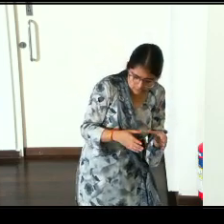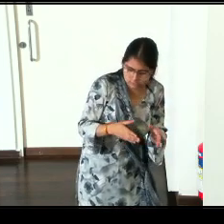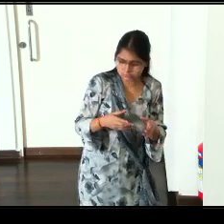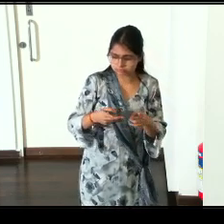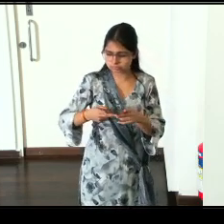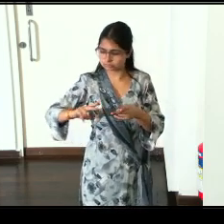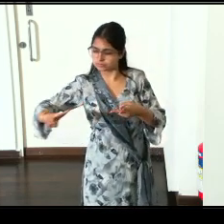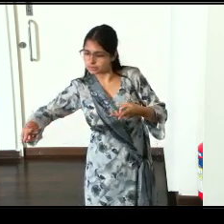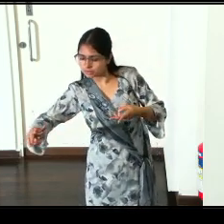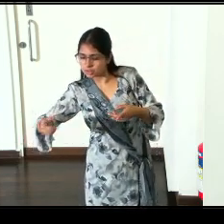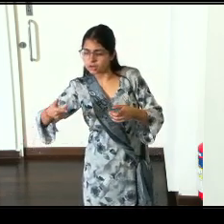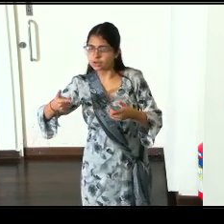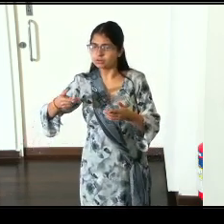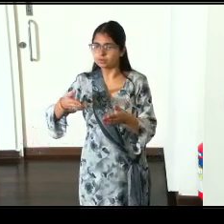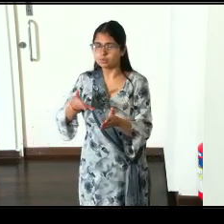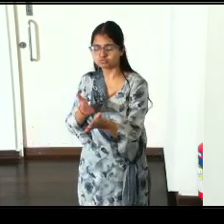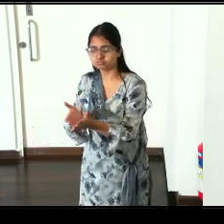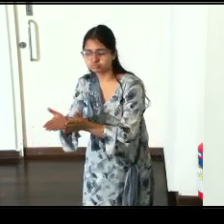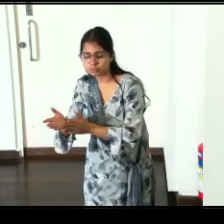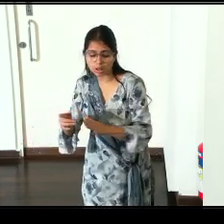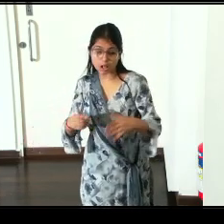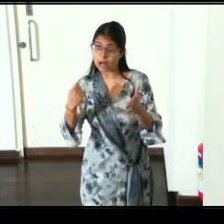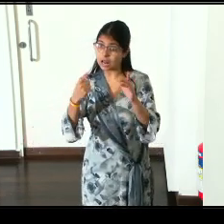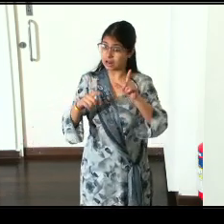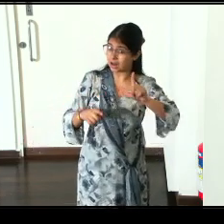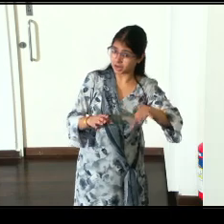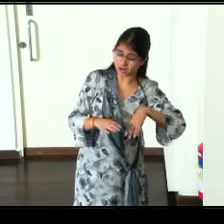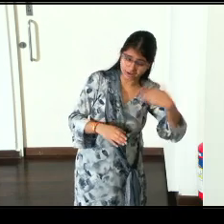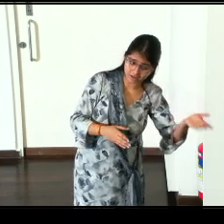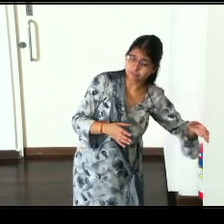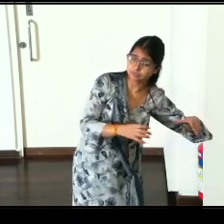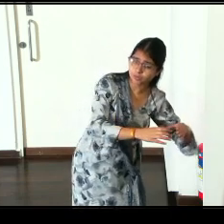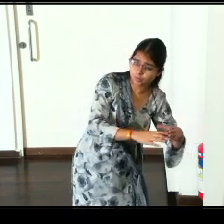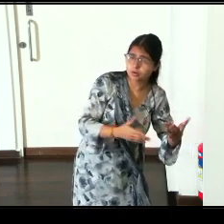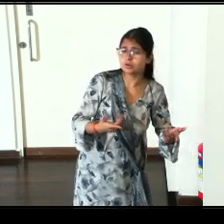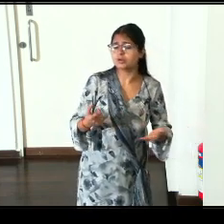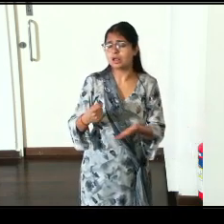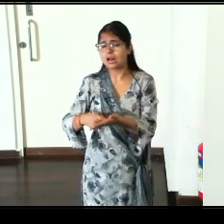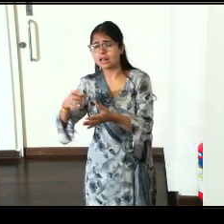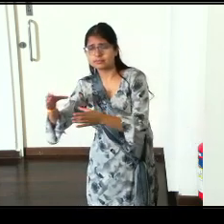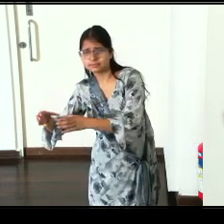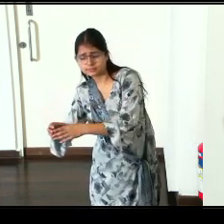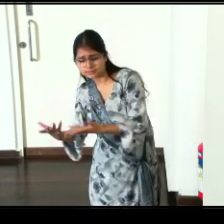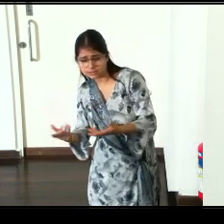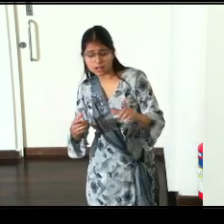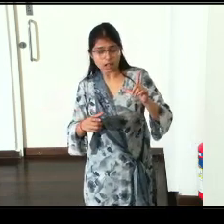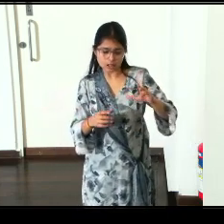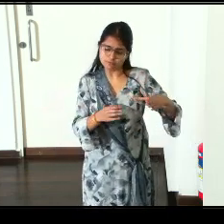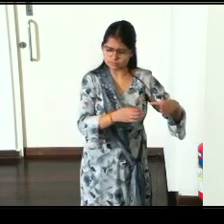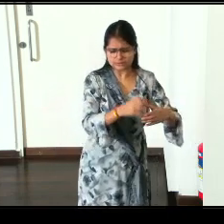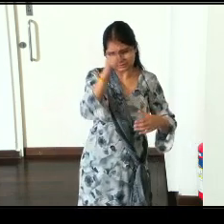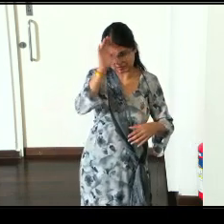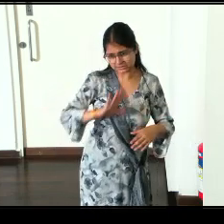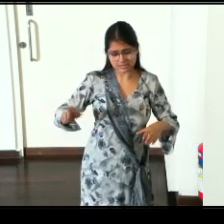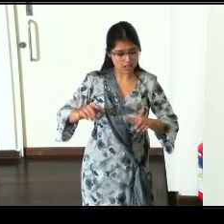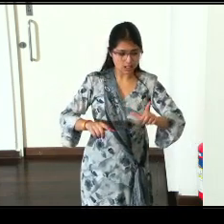least the left parties and the supposedly progressive left parties of the country, this was